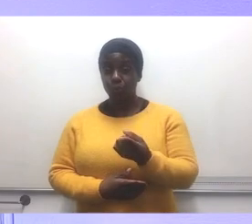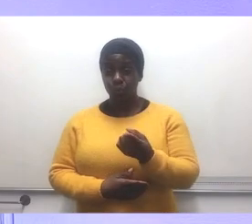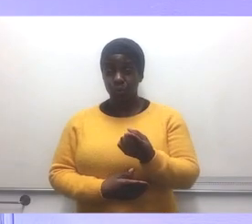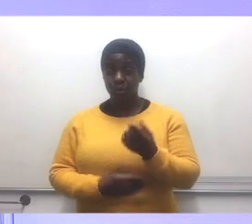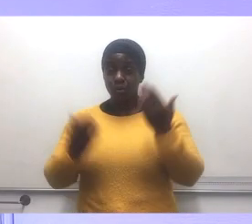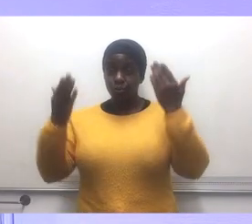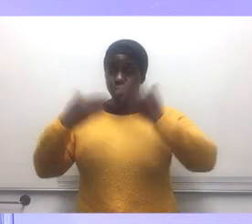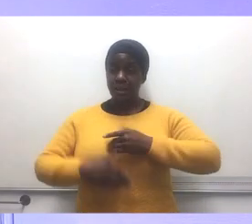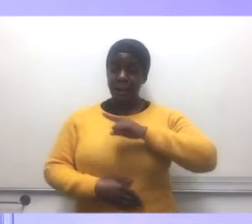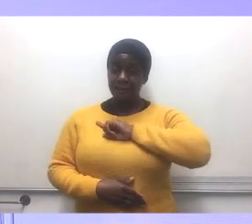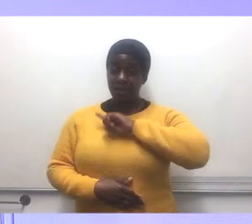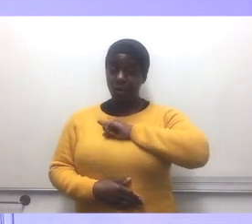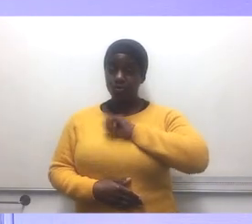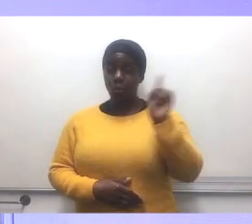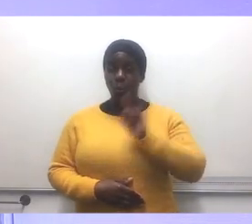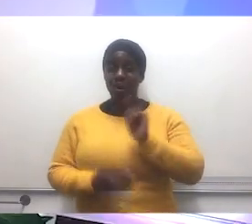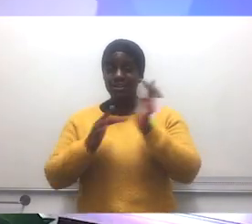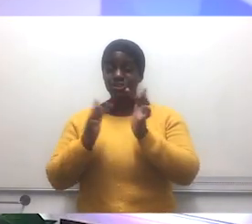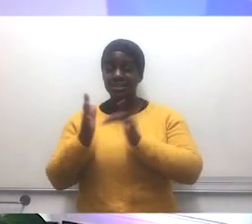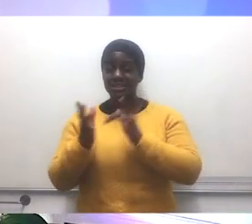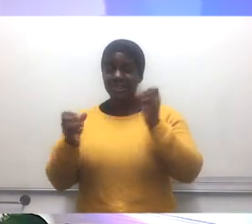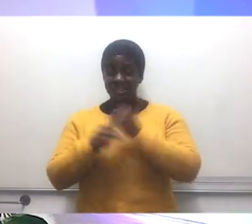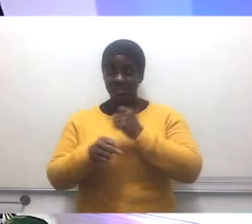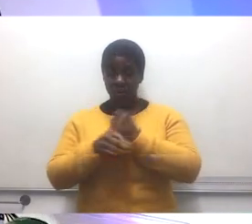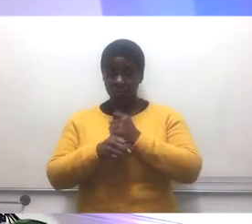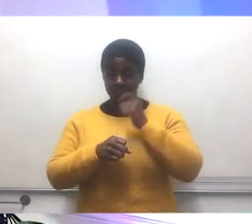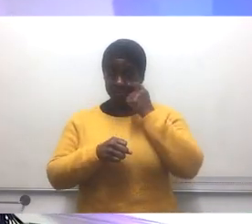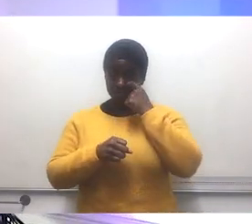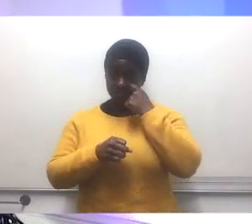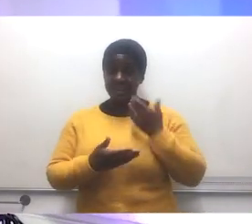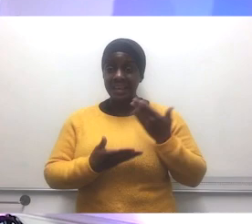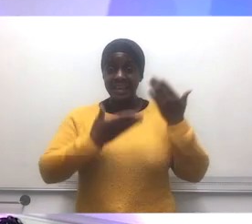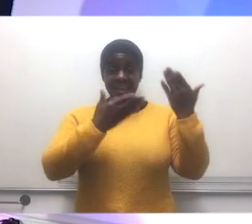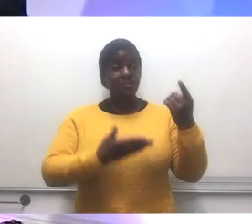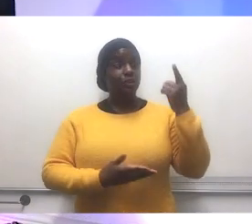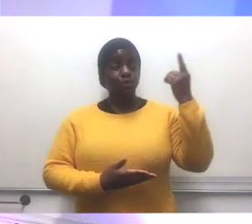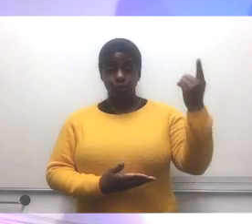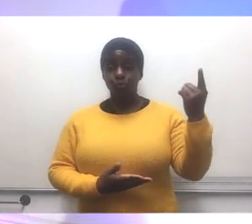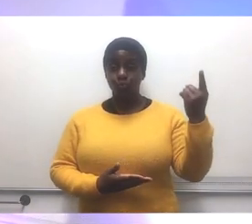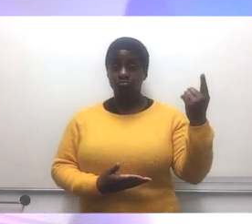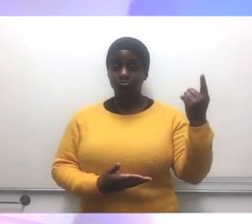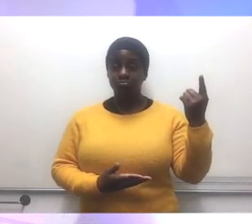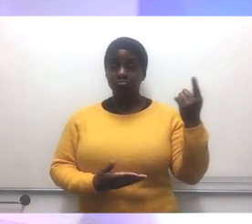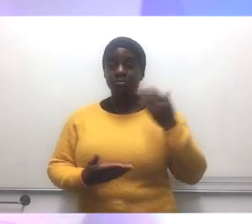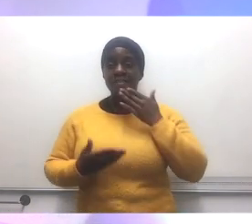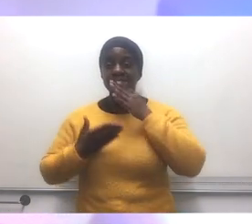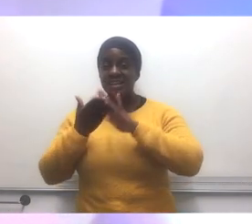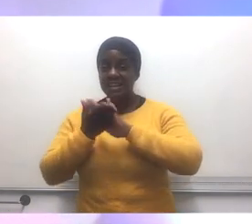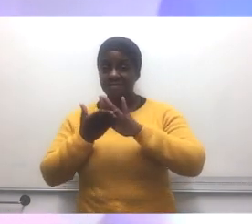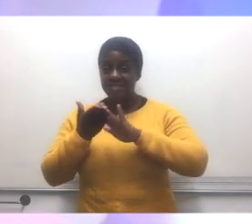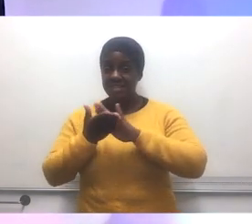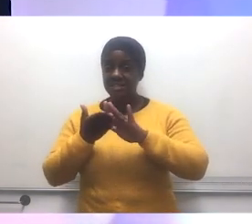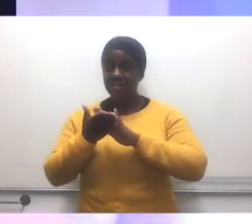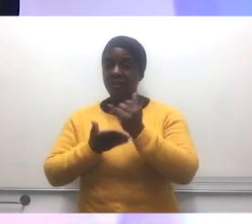tonight, because of what Jesus has done, he has given you the assurance of the forgiveness of your sins. In